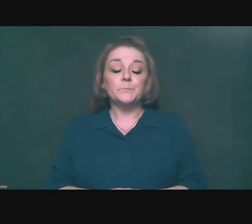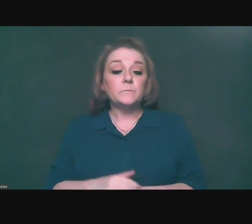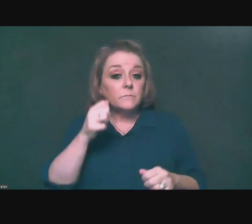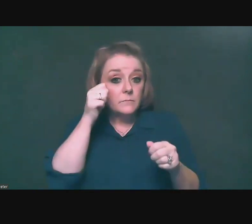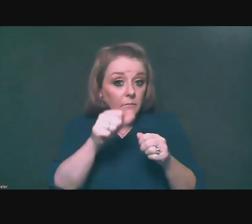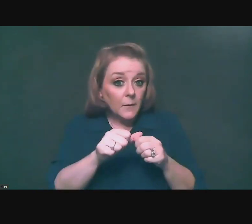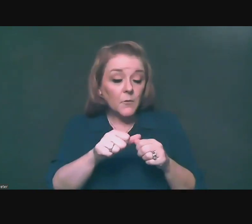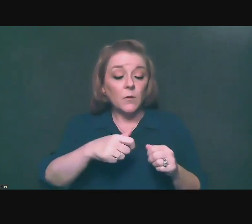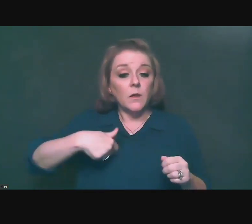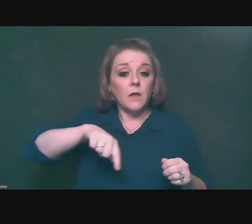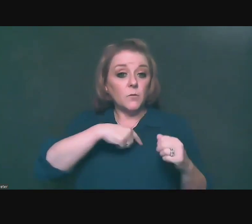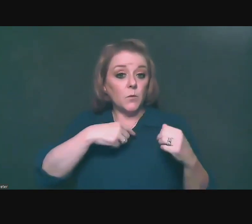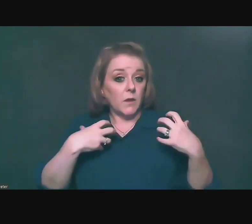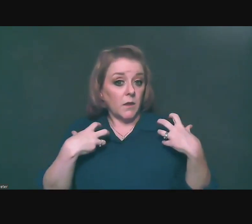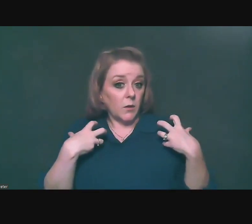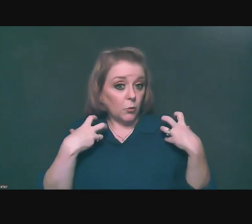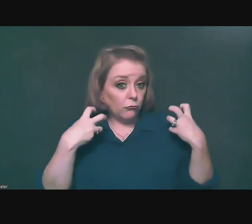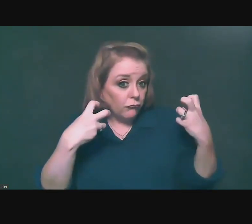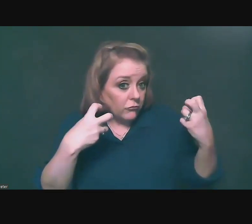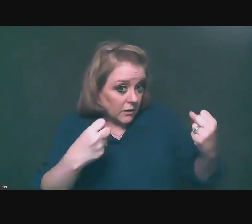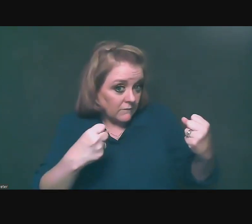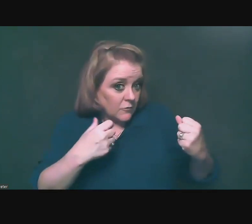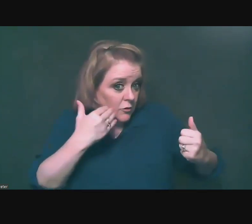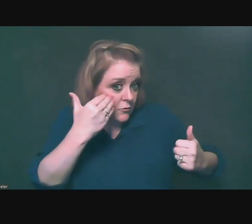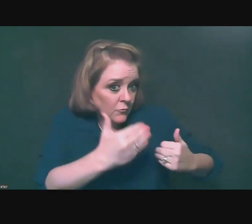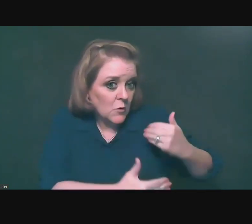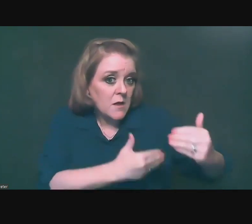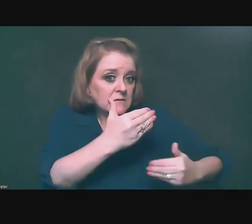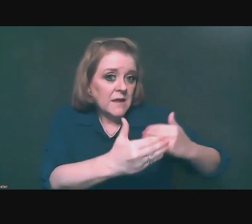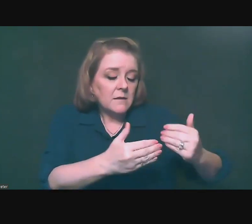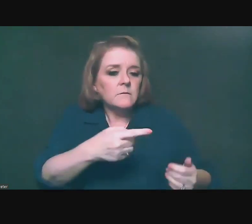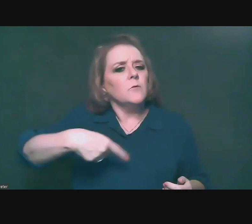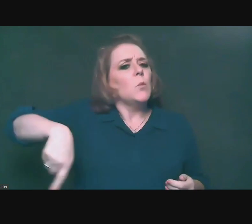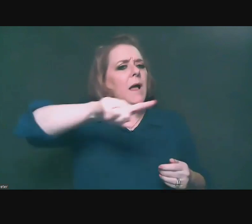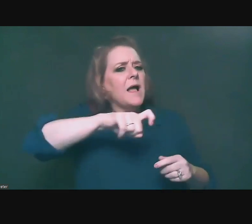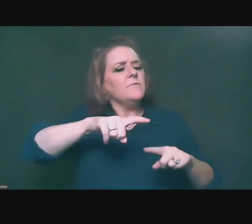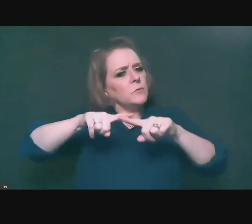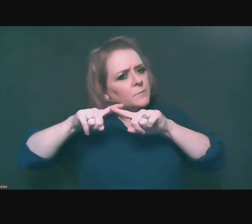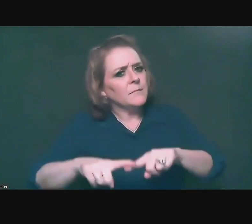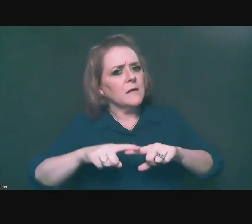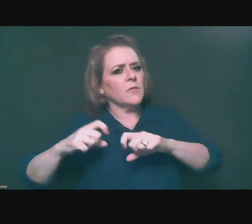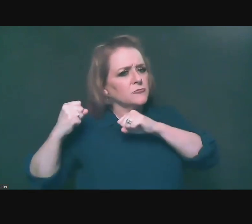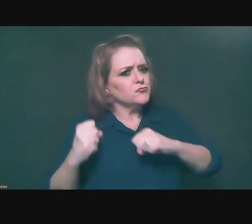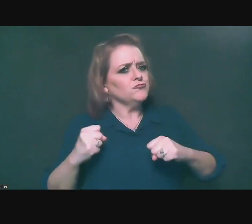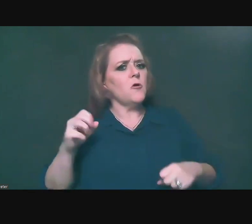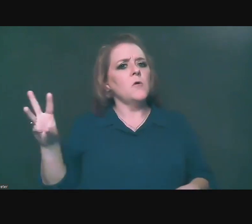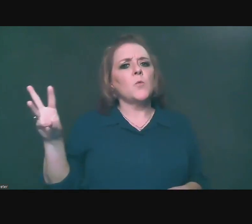we're going to have to summon that West Texas spirit. Each of us and our neighbors together,